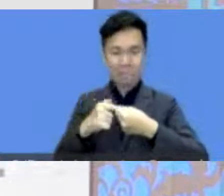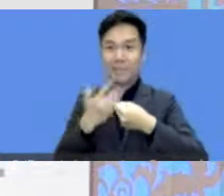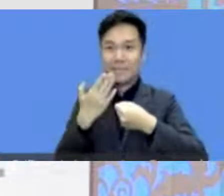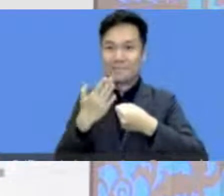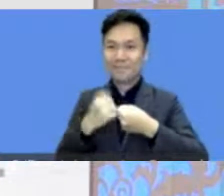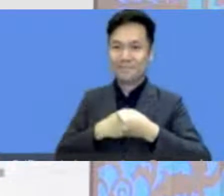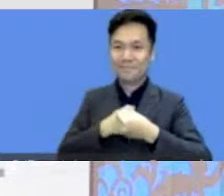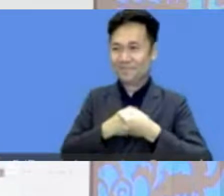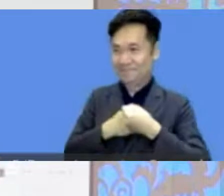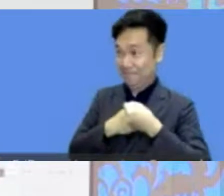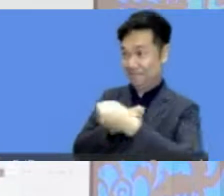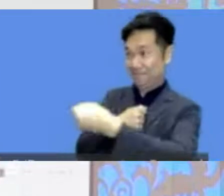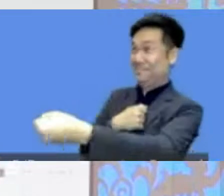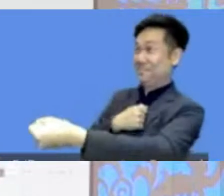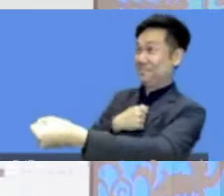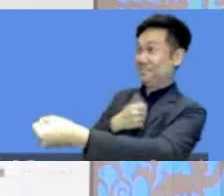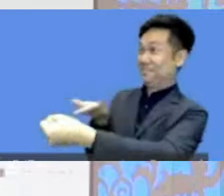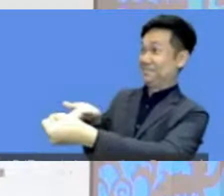mine.